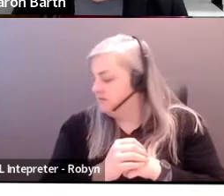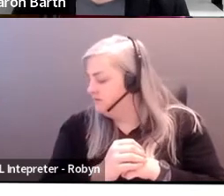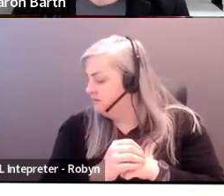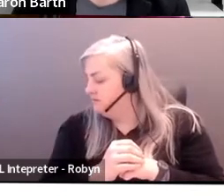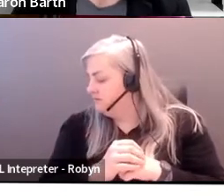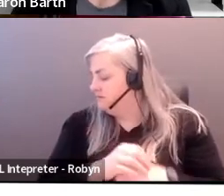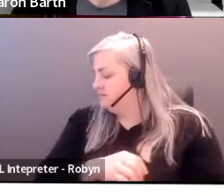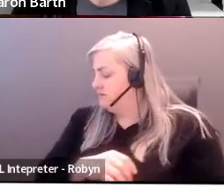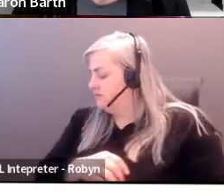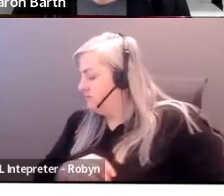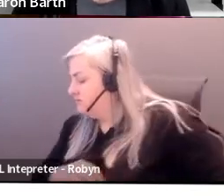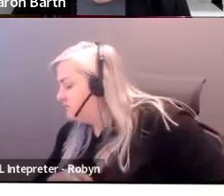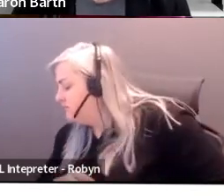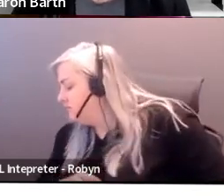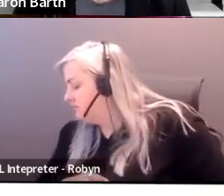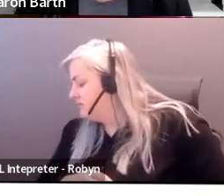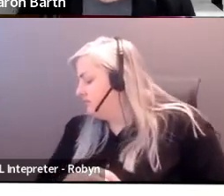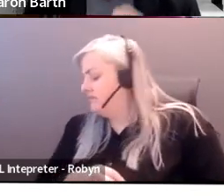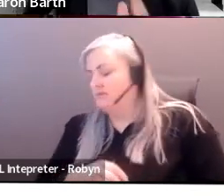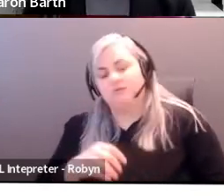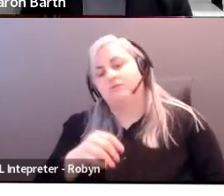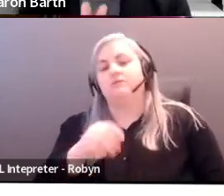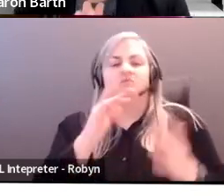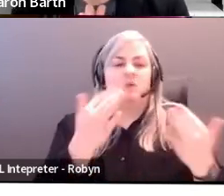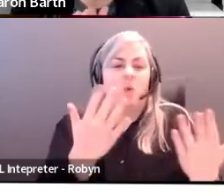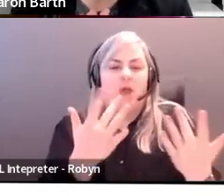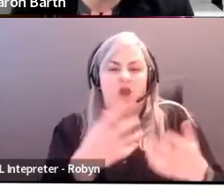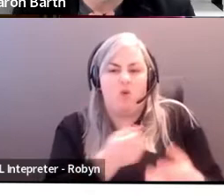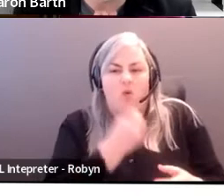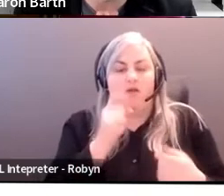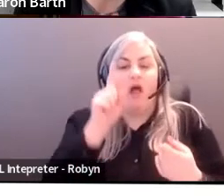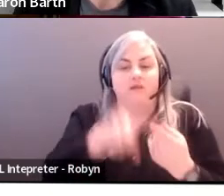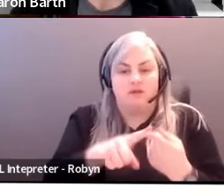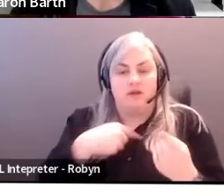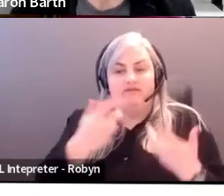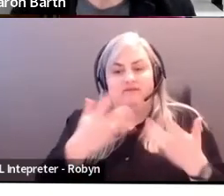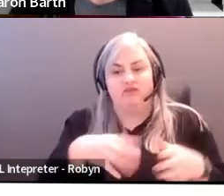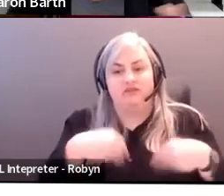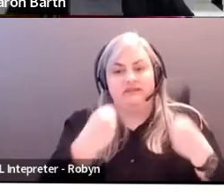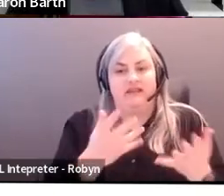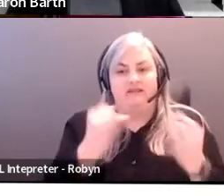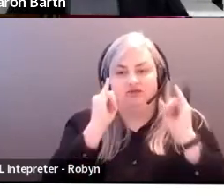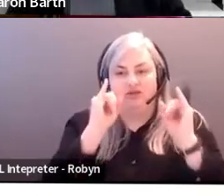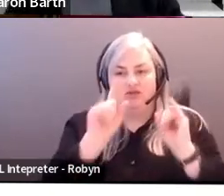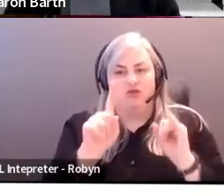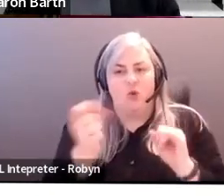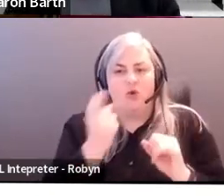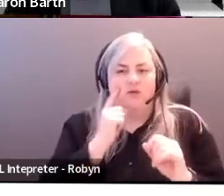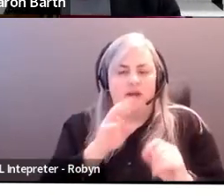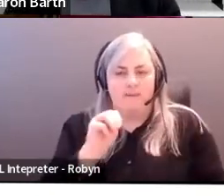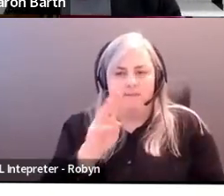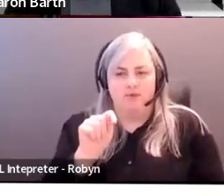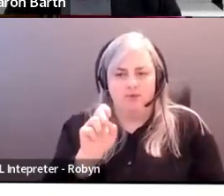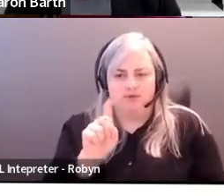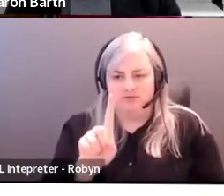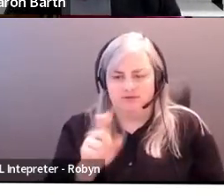the phone's ringing in here, until I'm done giving you the instructions. So, yeah, just wait, I'm going to mute. Just